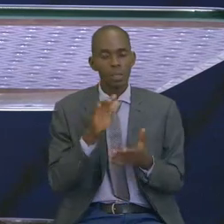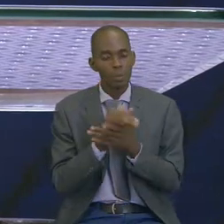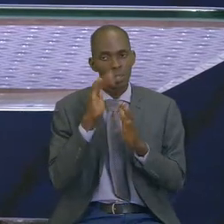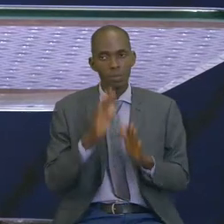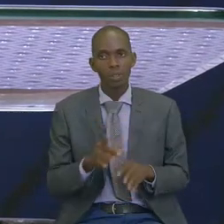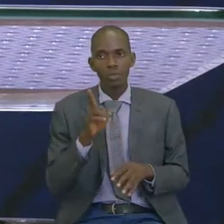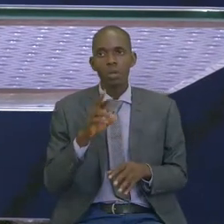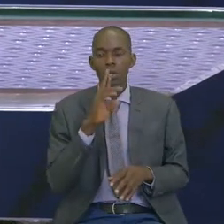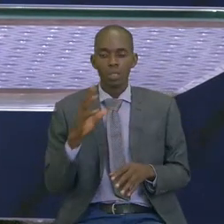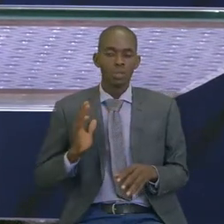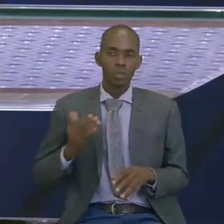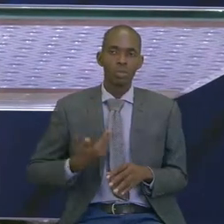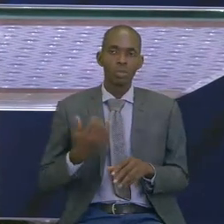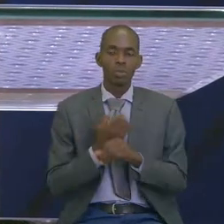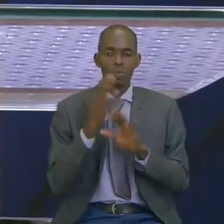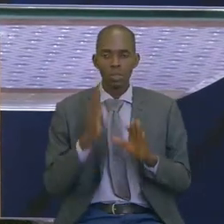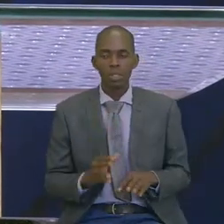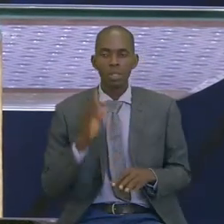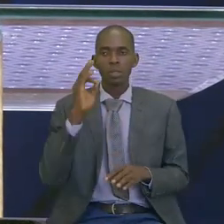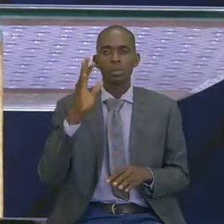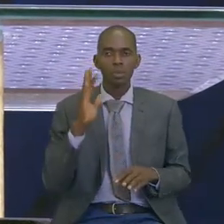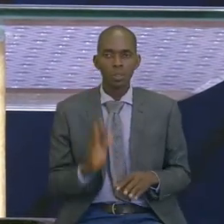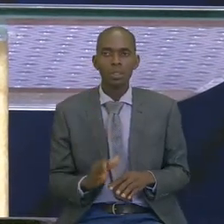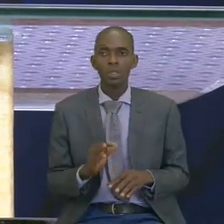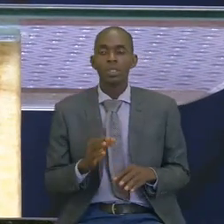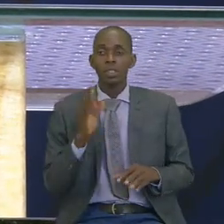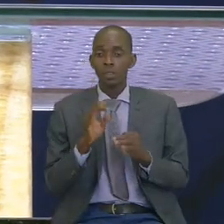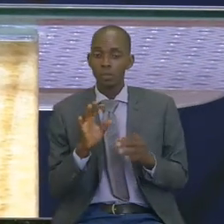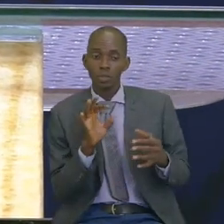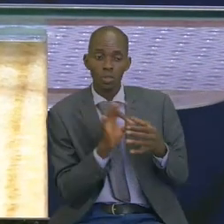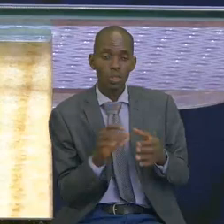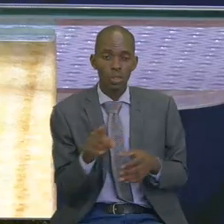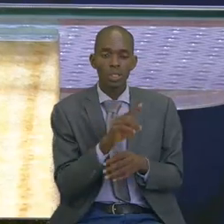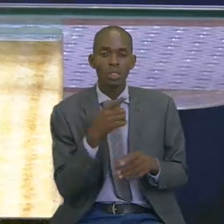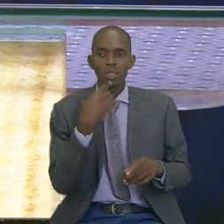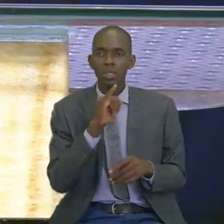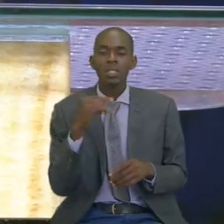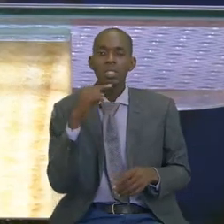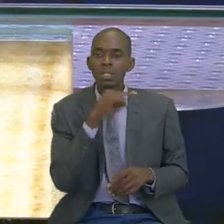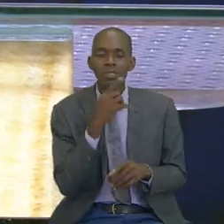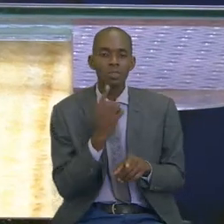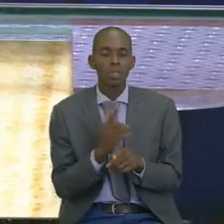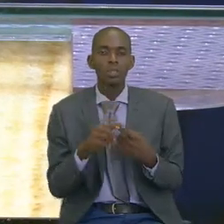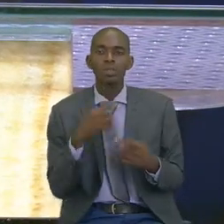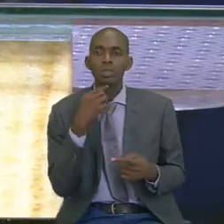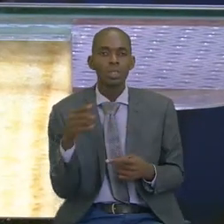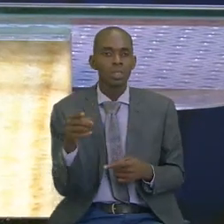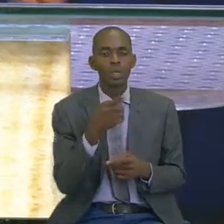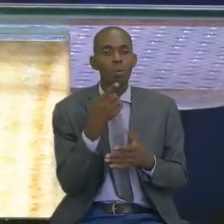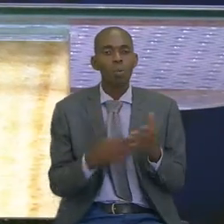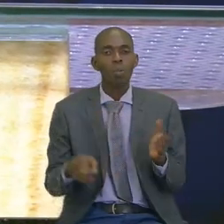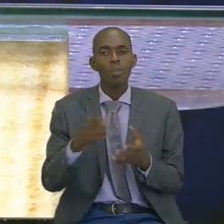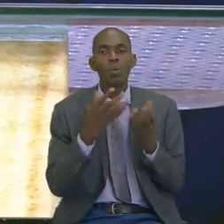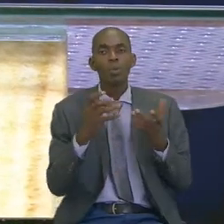soul winner, you're a minister, you're a preacher, if you join them speaking lies so as to tell them what they want to